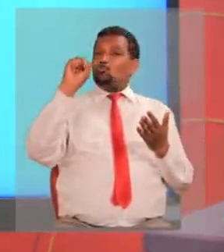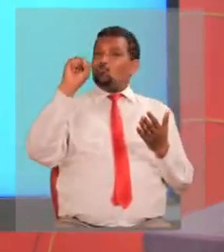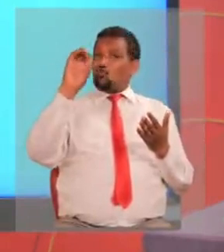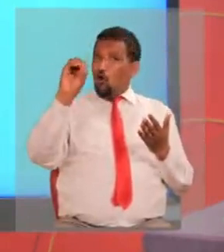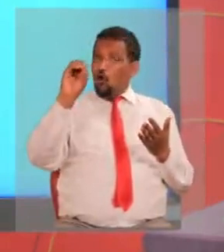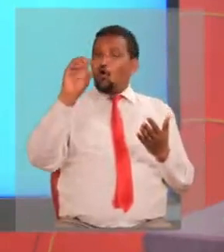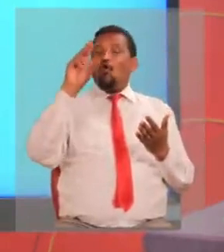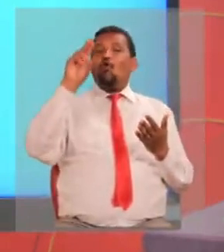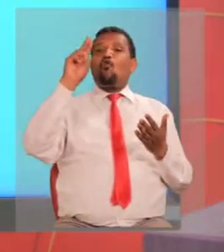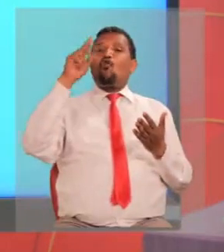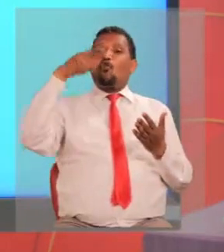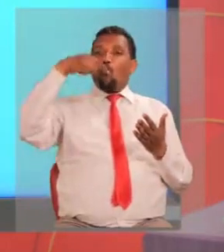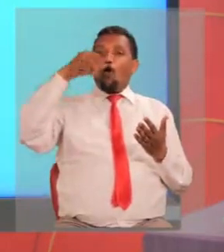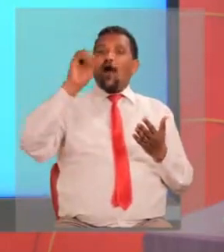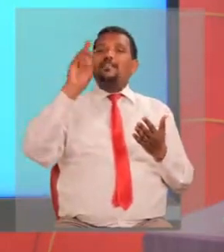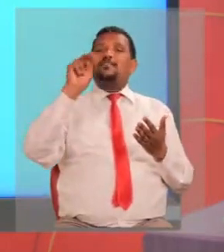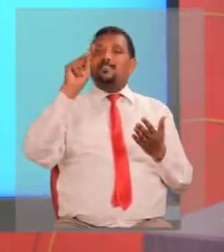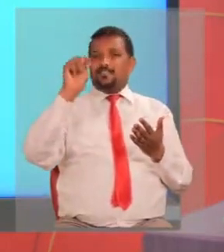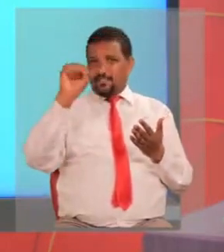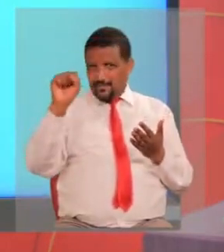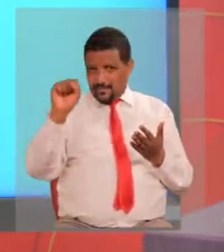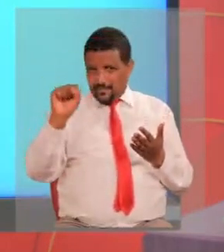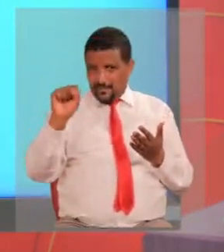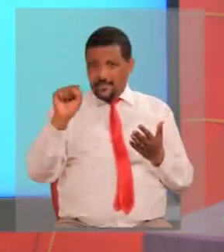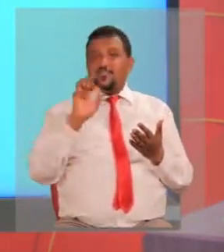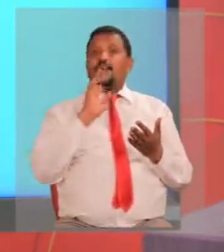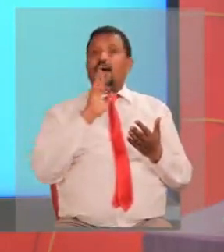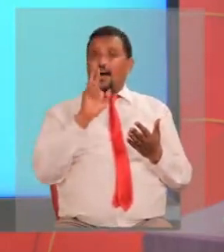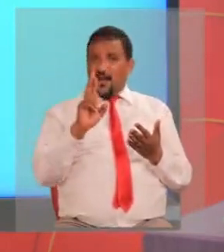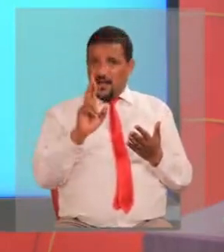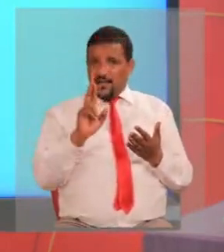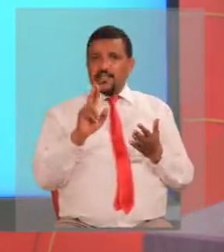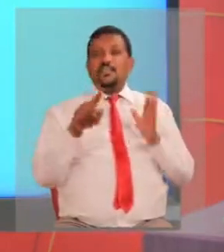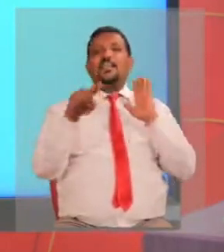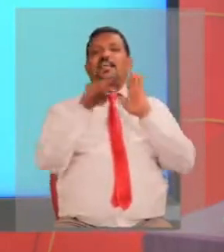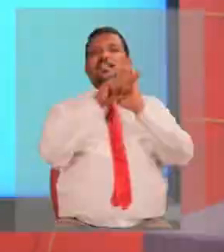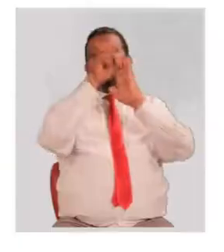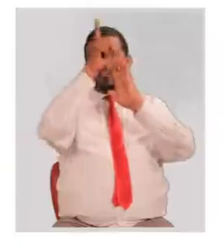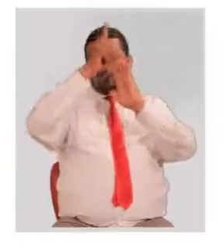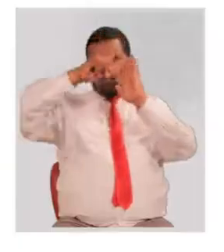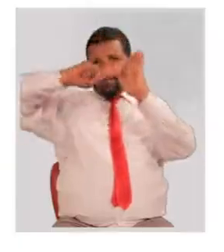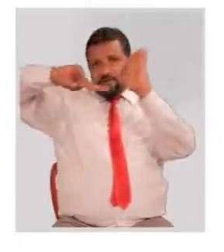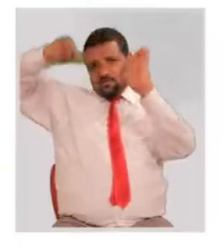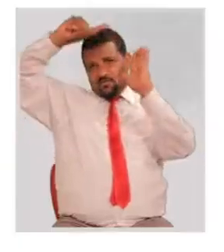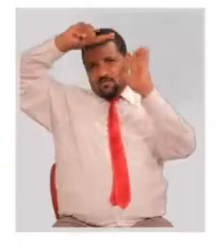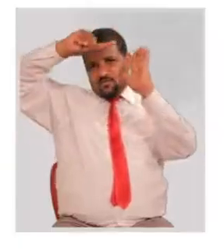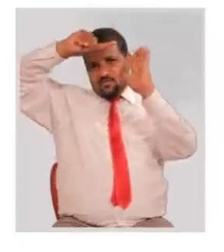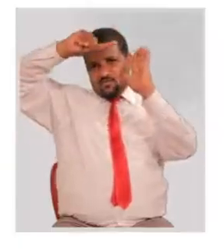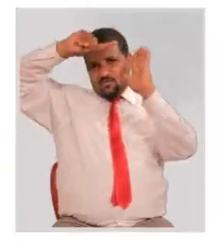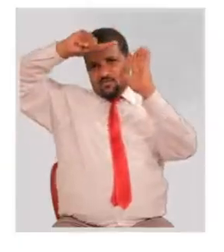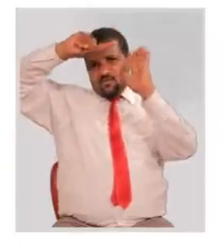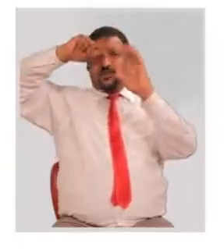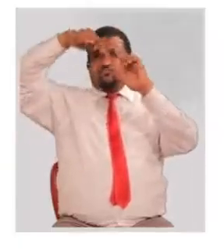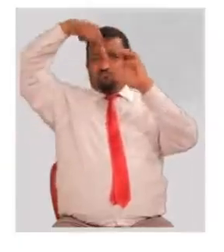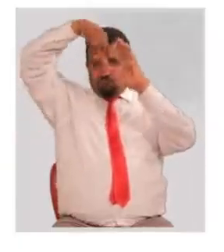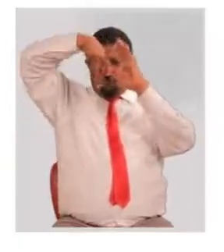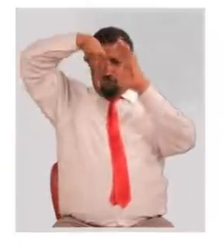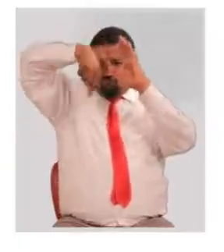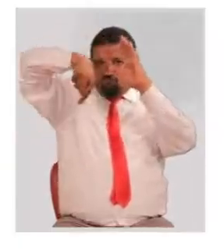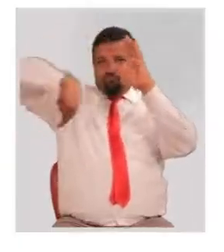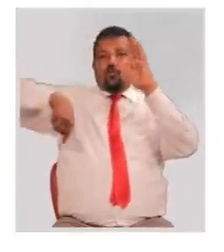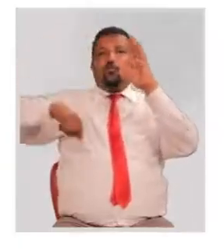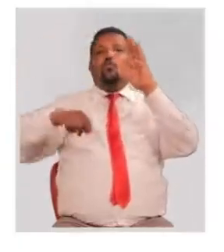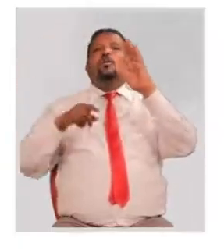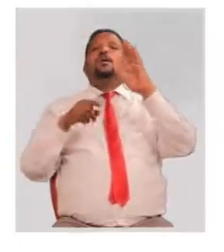all, Isoquants are negatively sloped. Isoquants are downward sloping